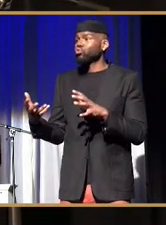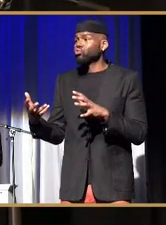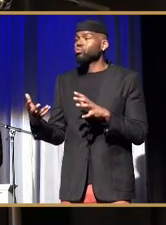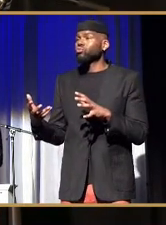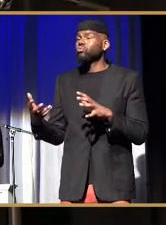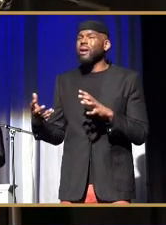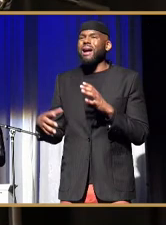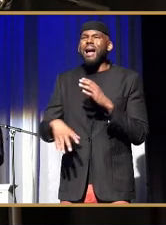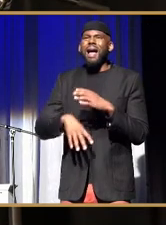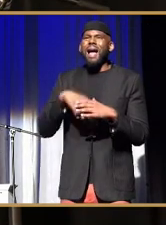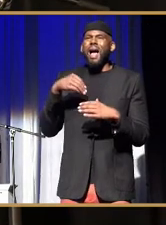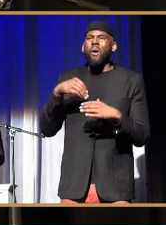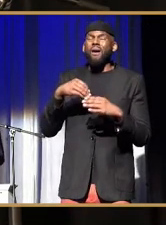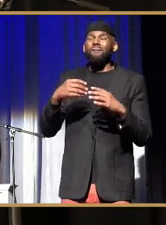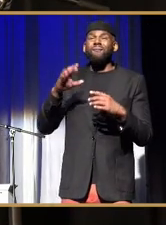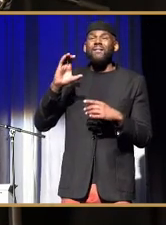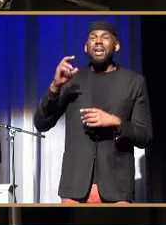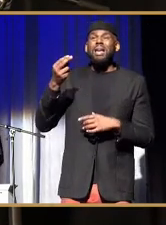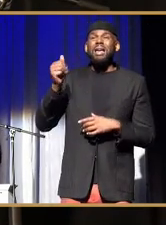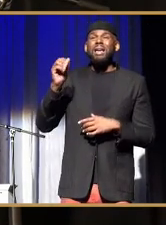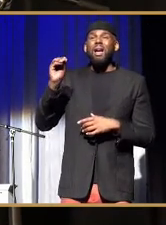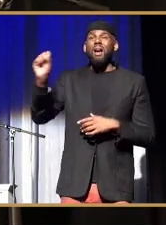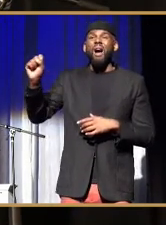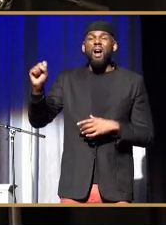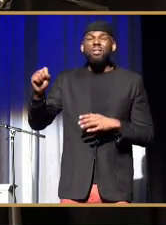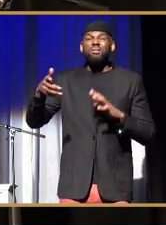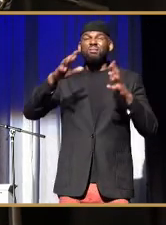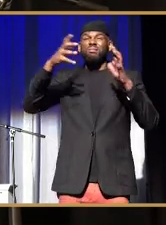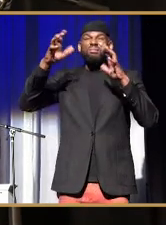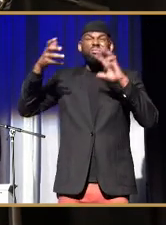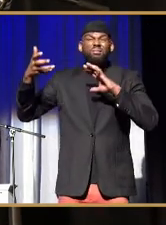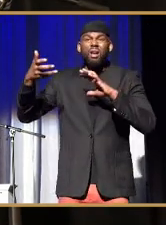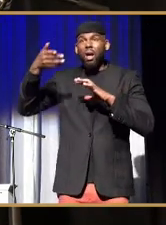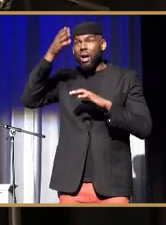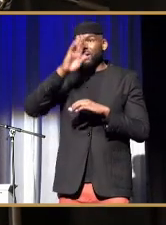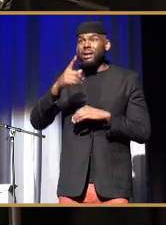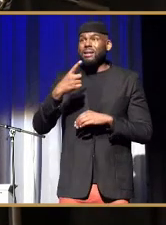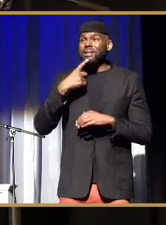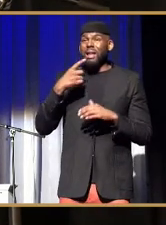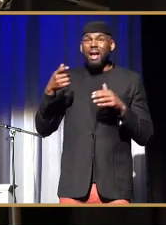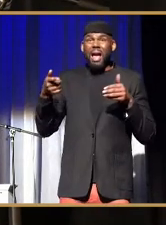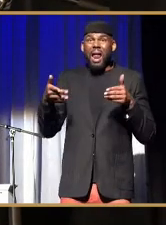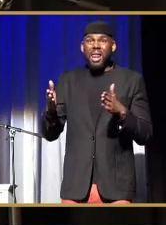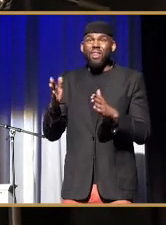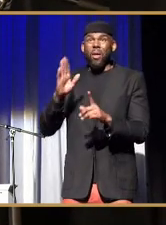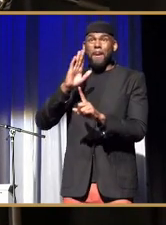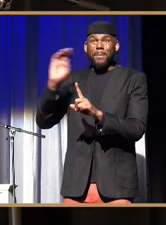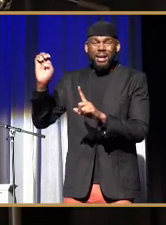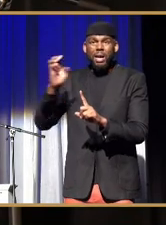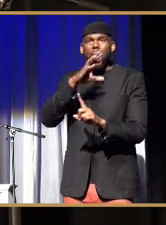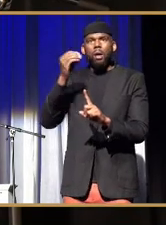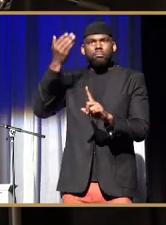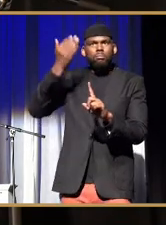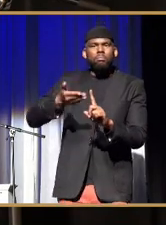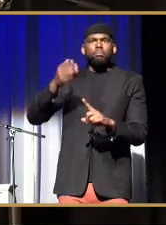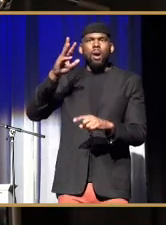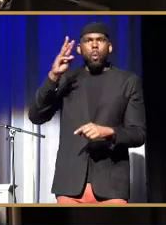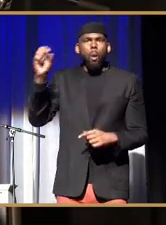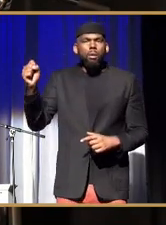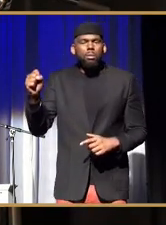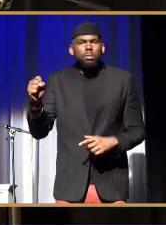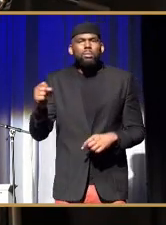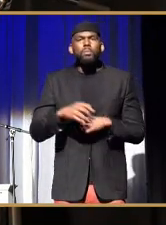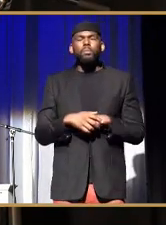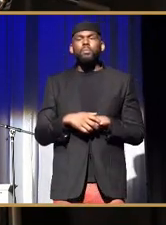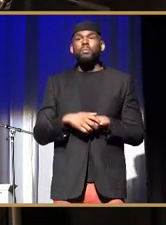of chaos that God spoke the words, "Let there be," and there was. And when we examine where